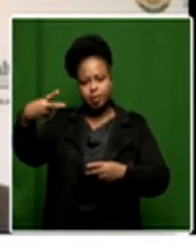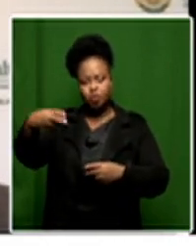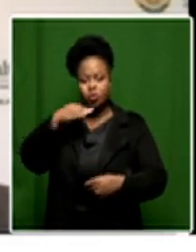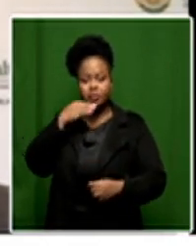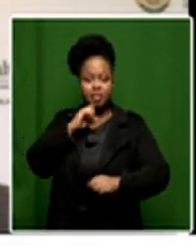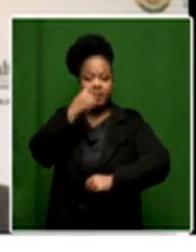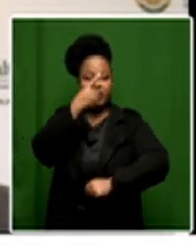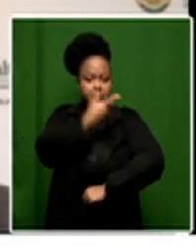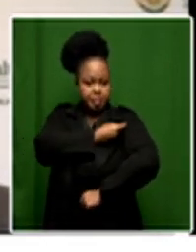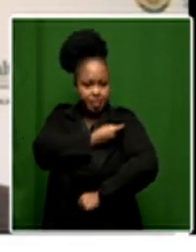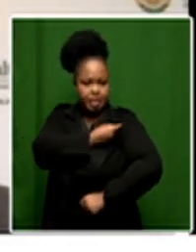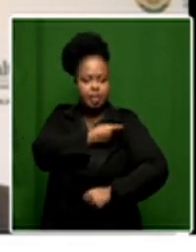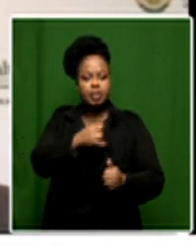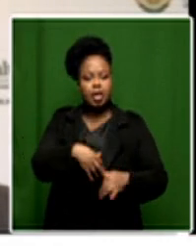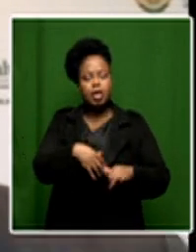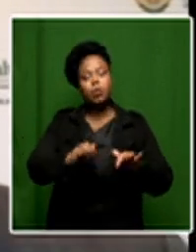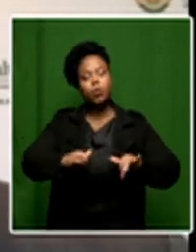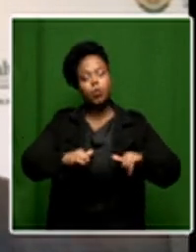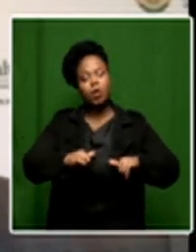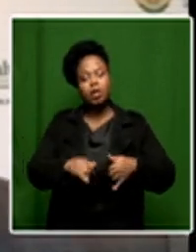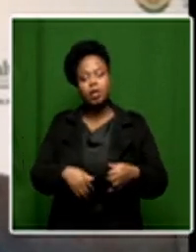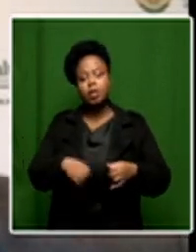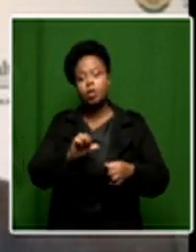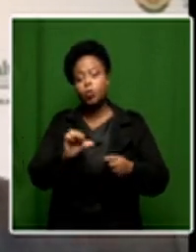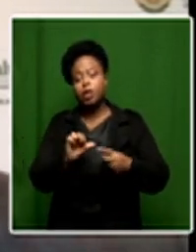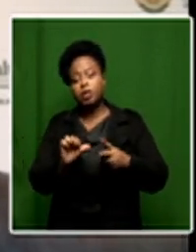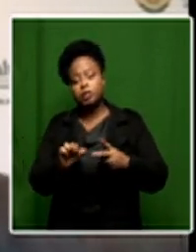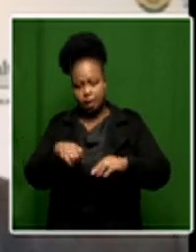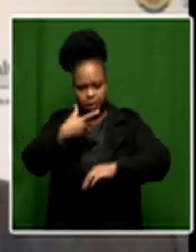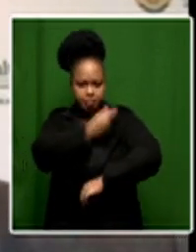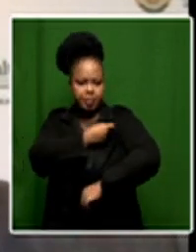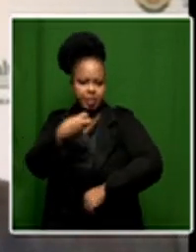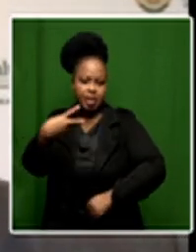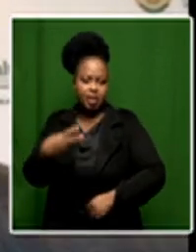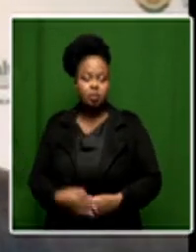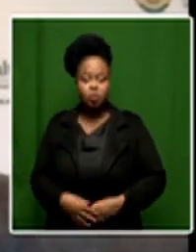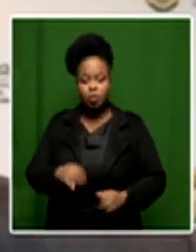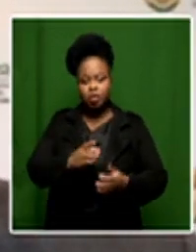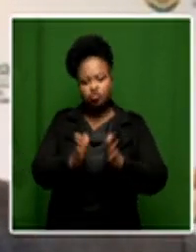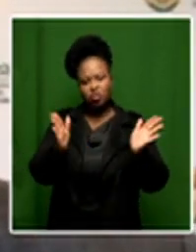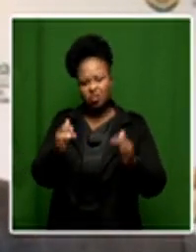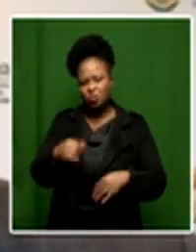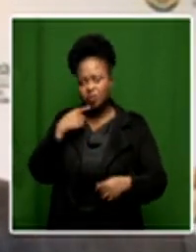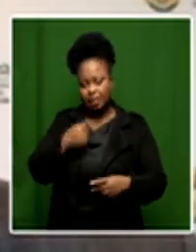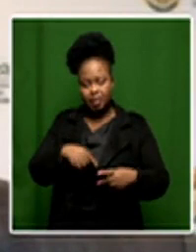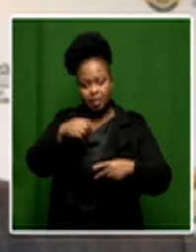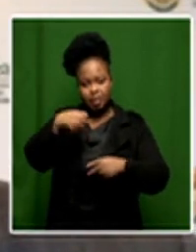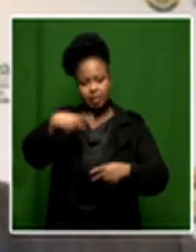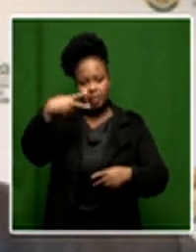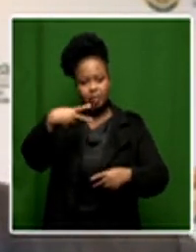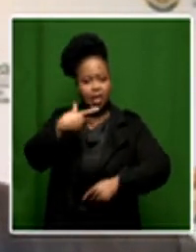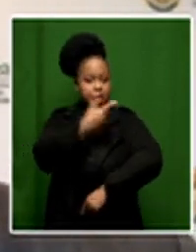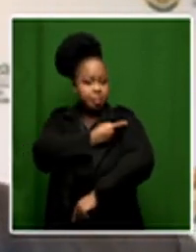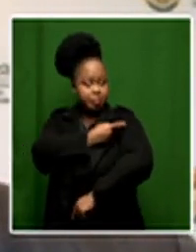you get the first dose and then you do a booster dose. The general rule is that the first dose should be, the second dose should